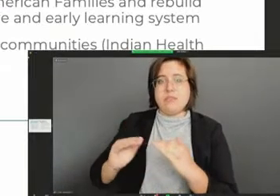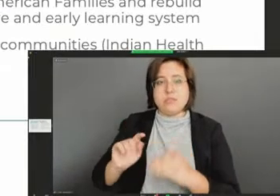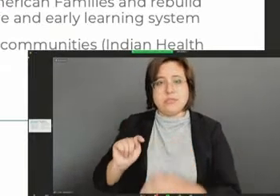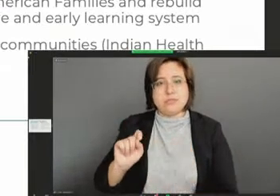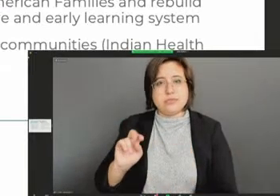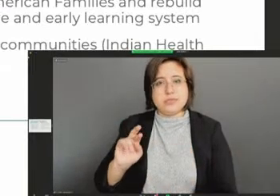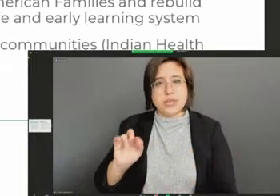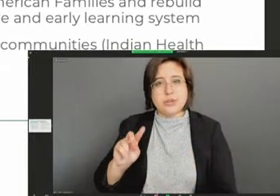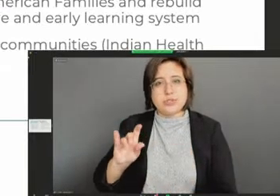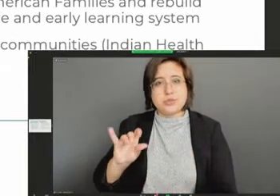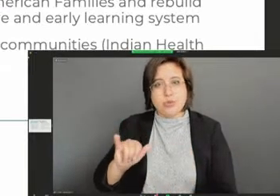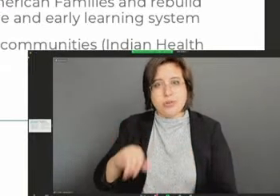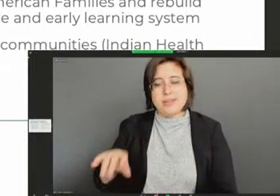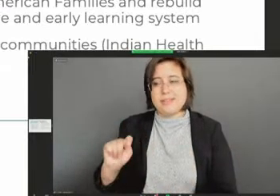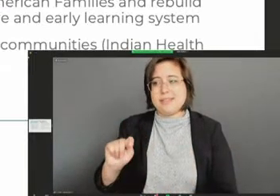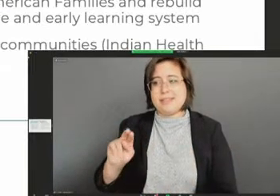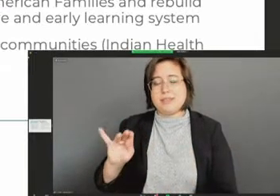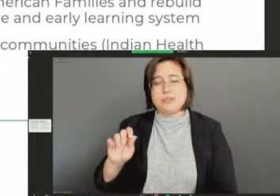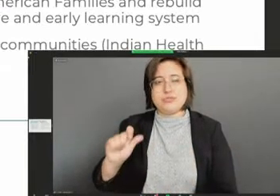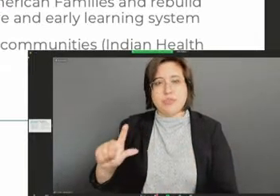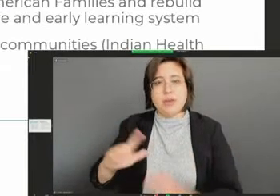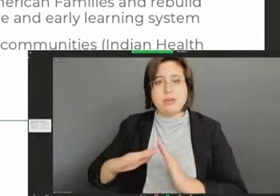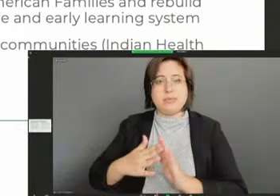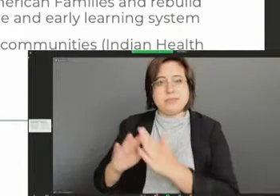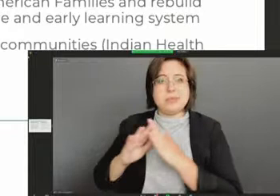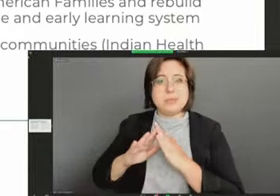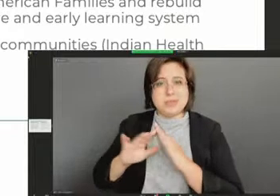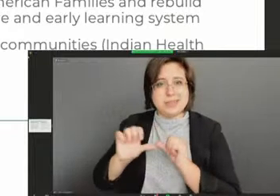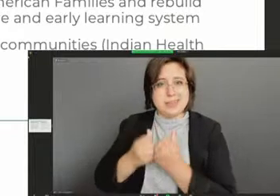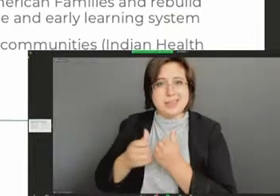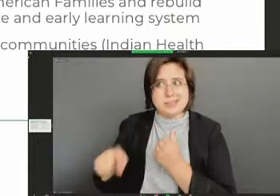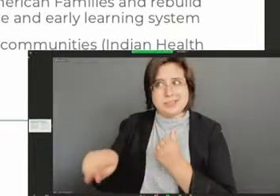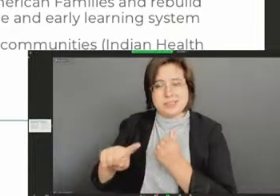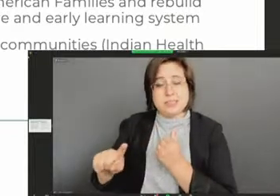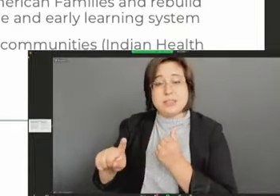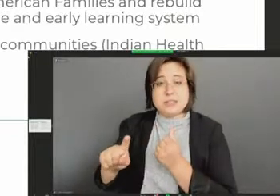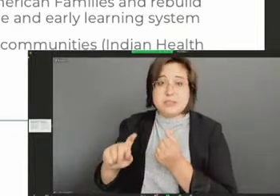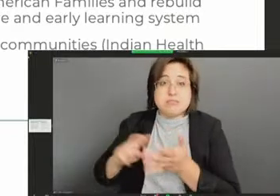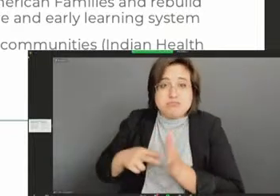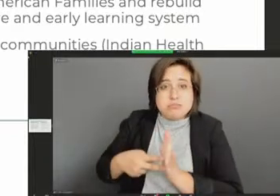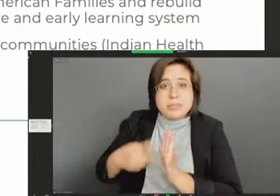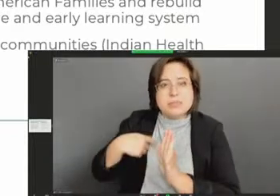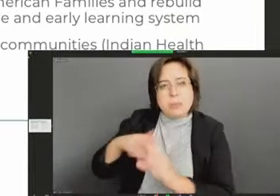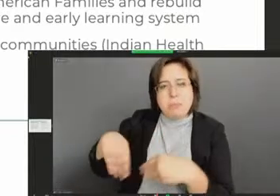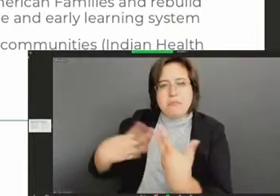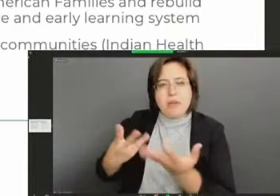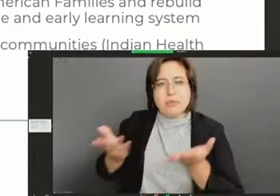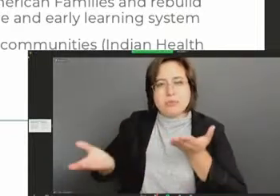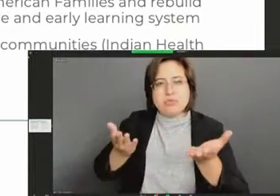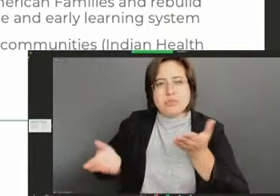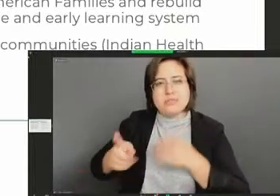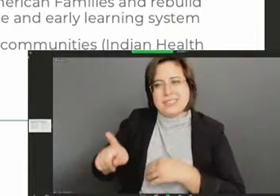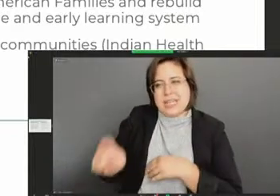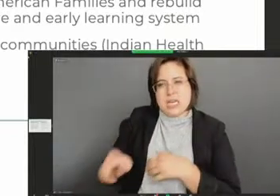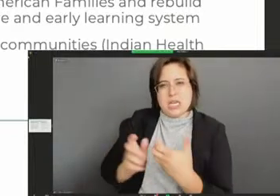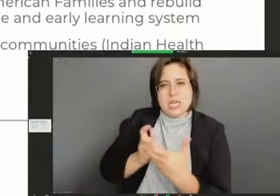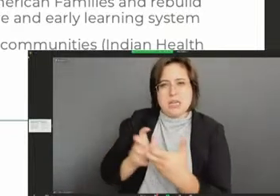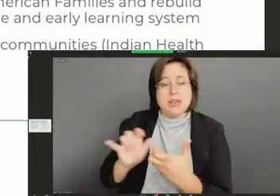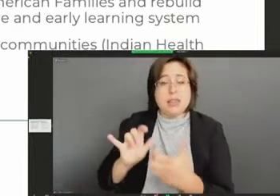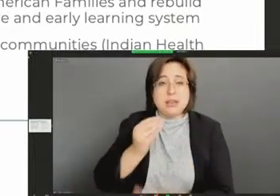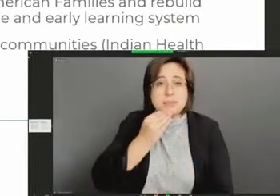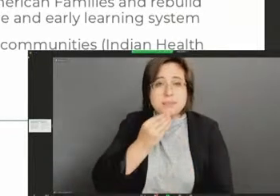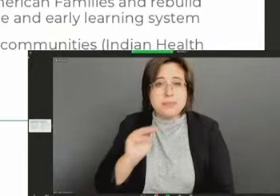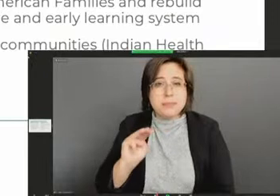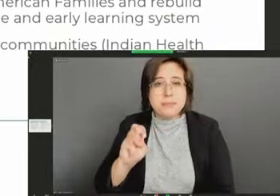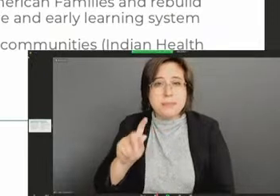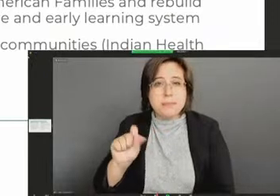tribal, community and agencies so that we are providing the services they needed, like meals in